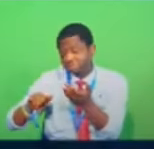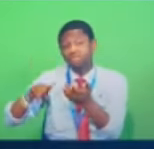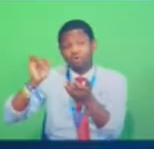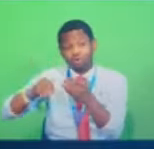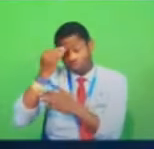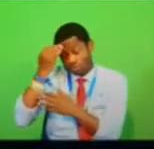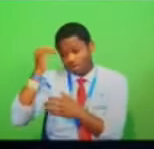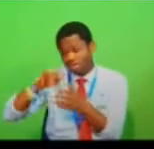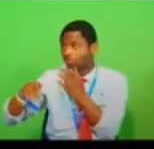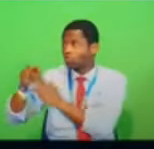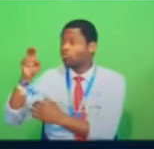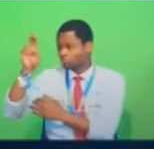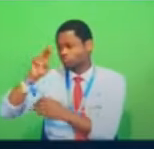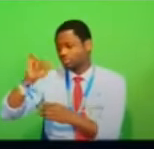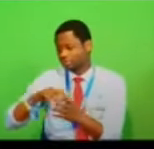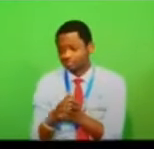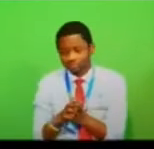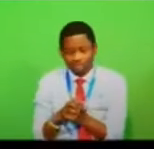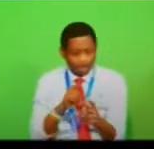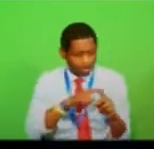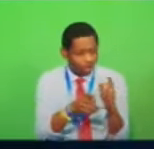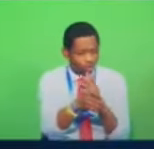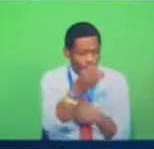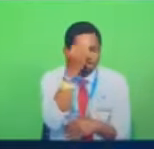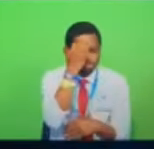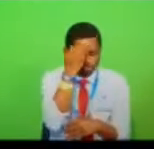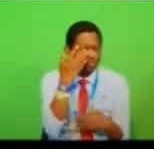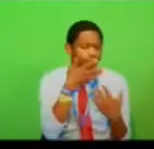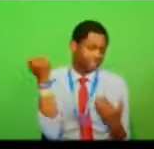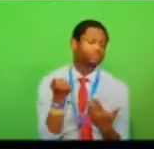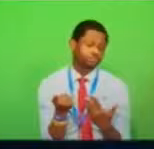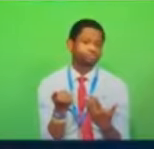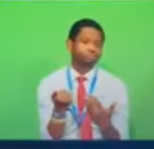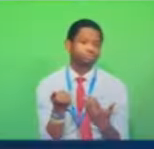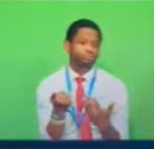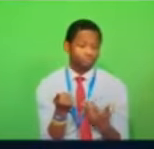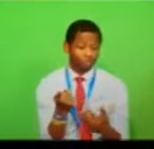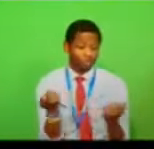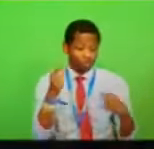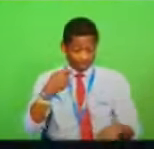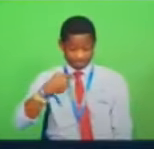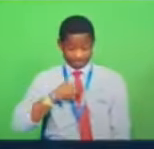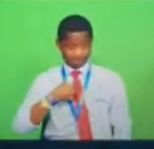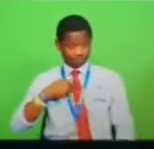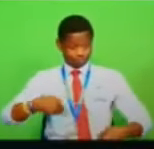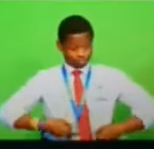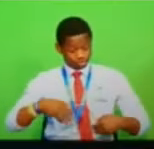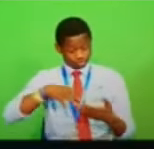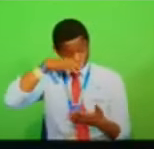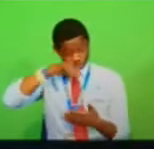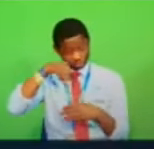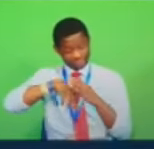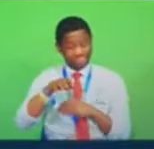no, he goes with it, but he knows far better. Let me give you another example. When I was a young student, when I was